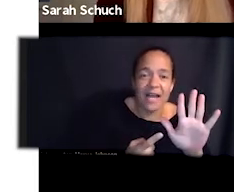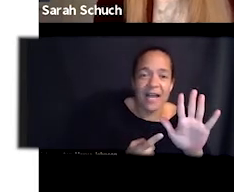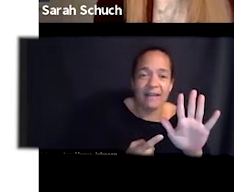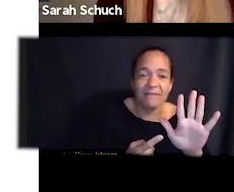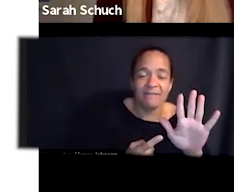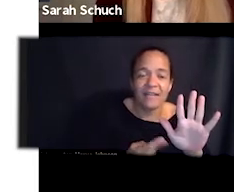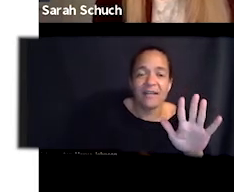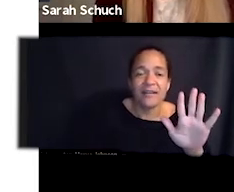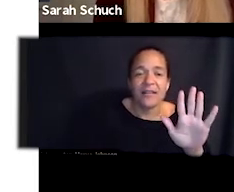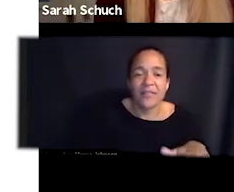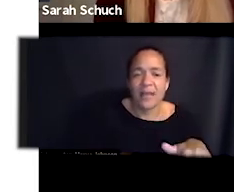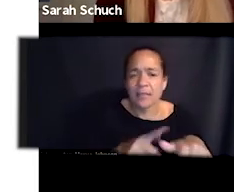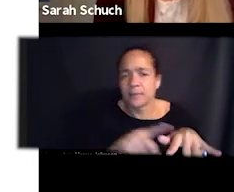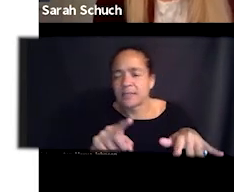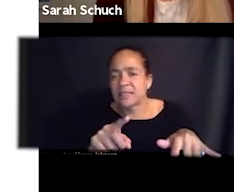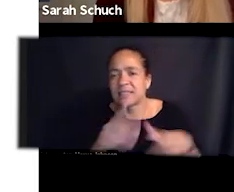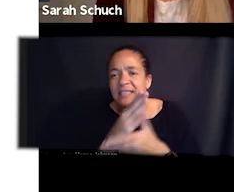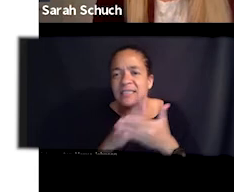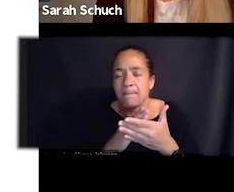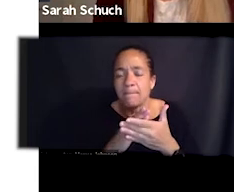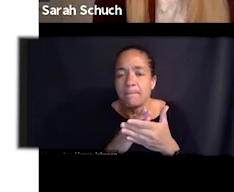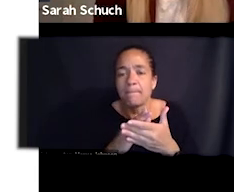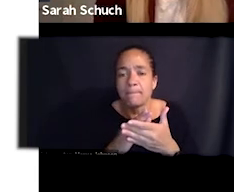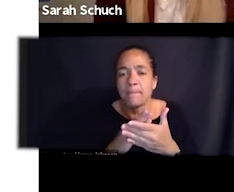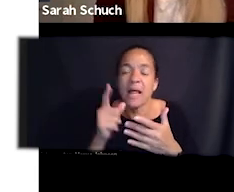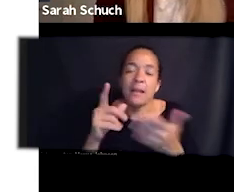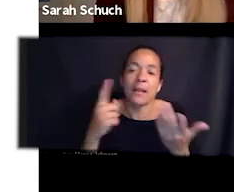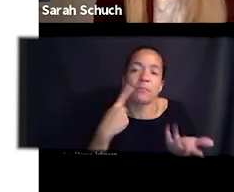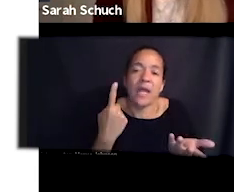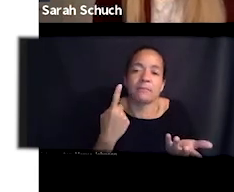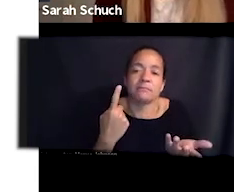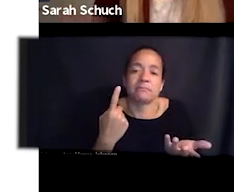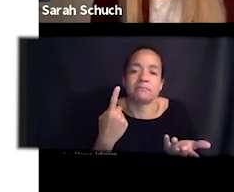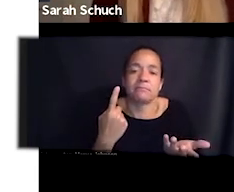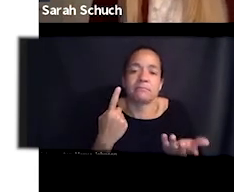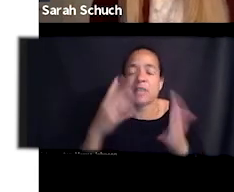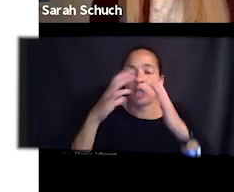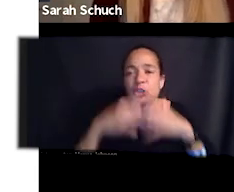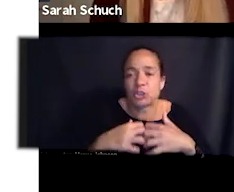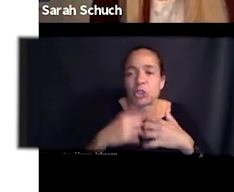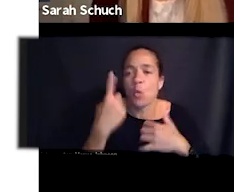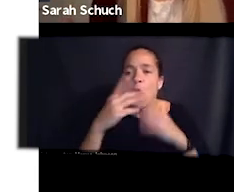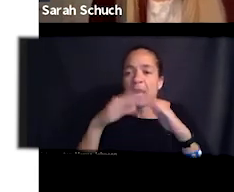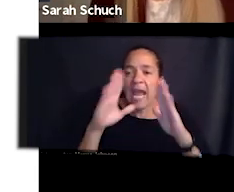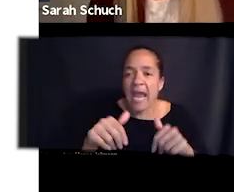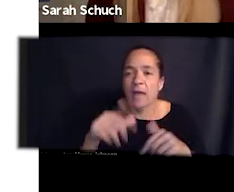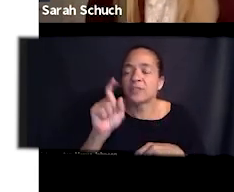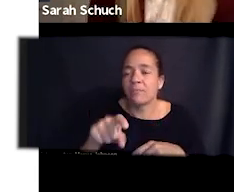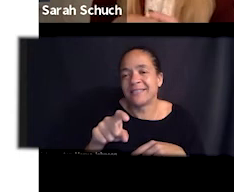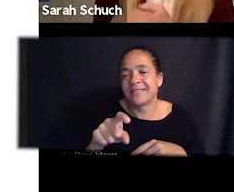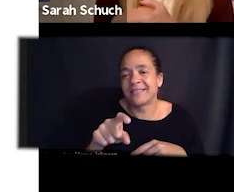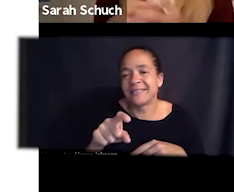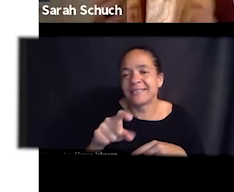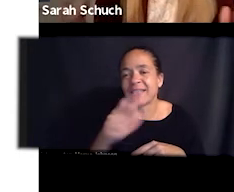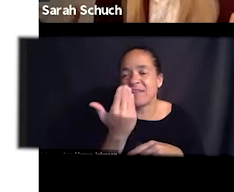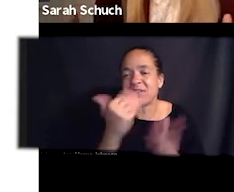more than that. For example, to take down a house, you need at least 15,000. But Karma, as a resident, do you